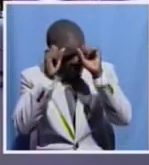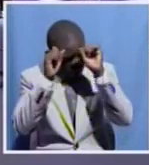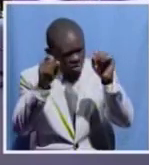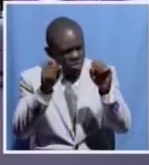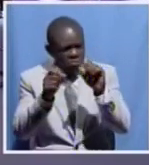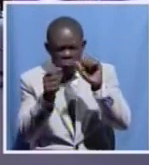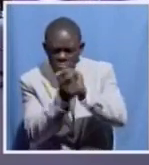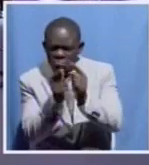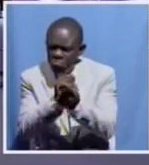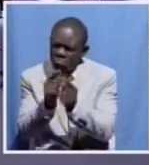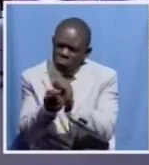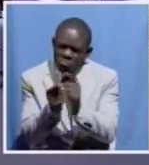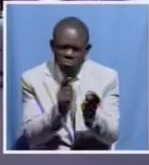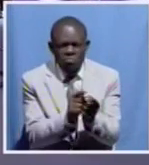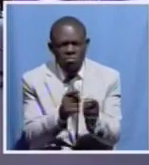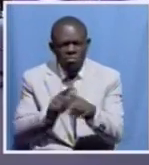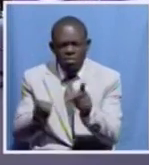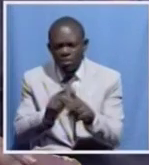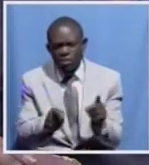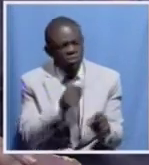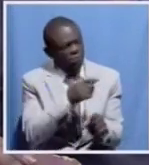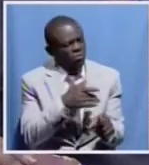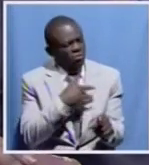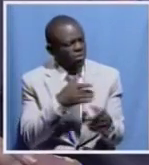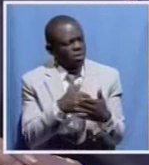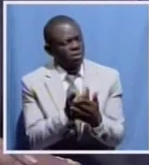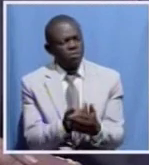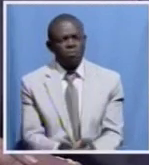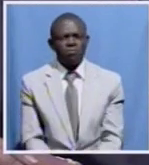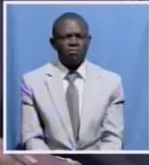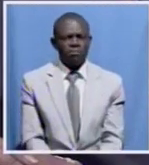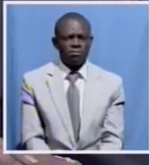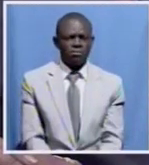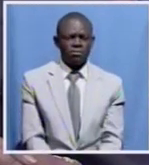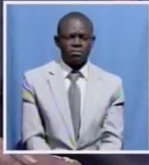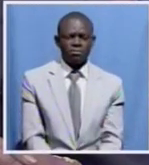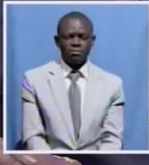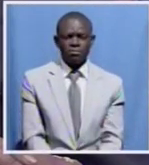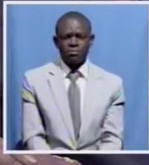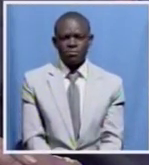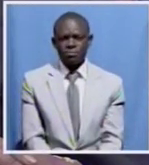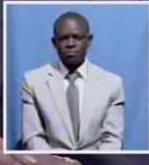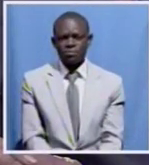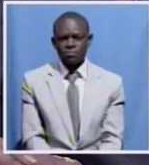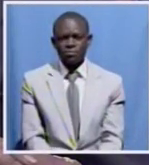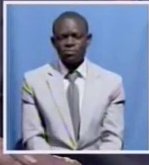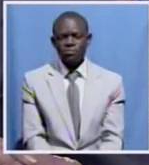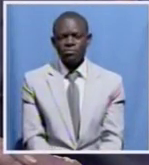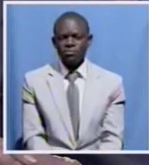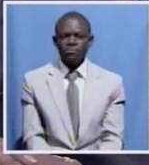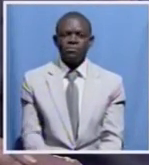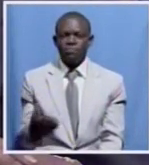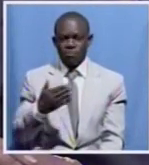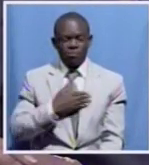with the media. What is your view on that? I loved that. I watched it live from my office in